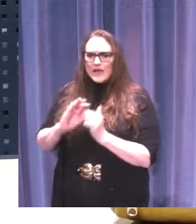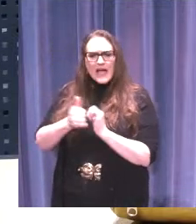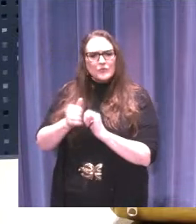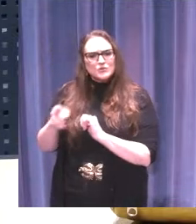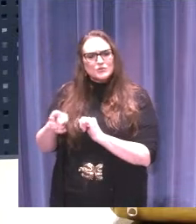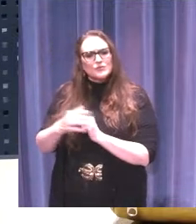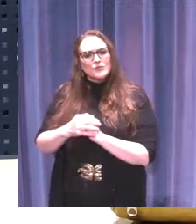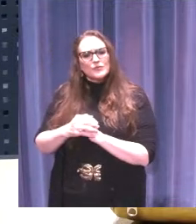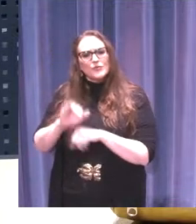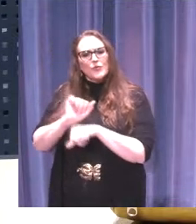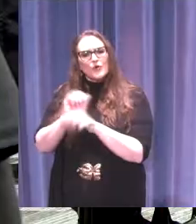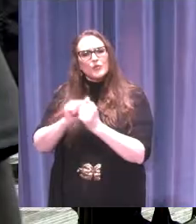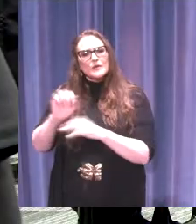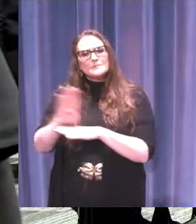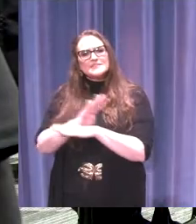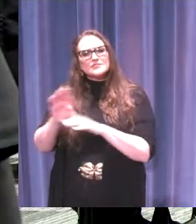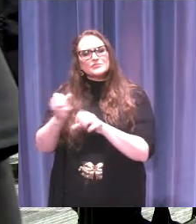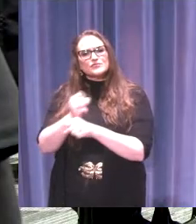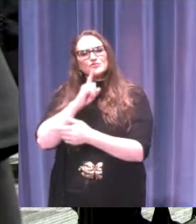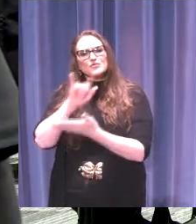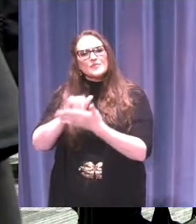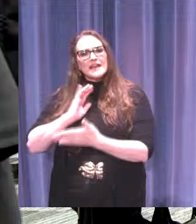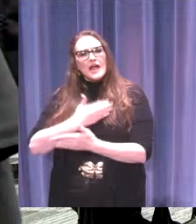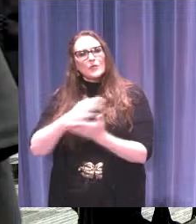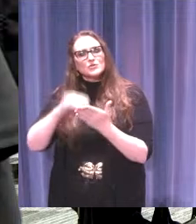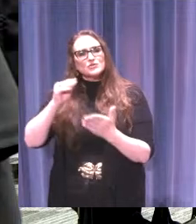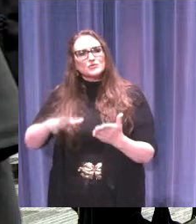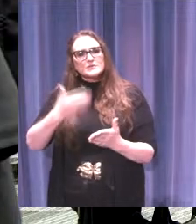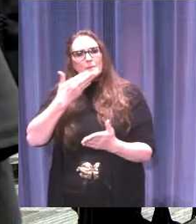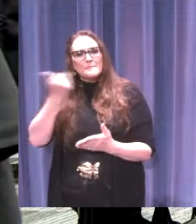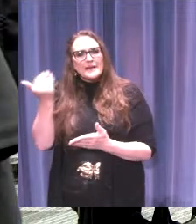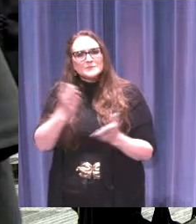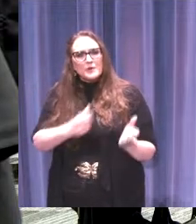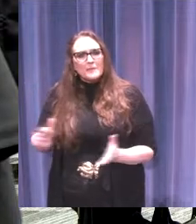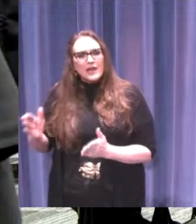you work with businesses to ensure that our students are best prepared